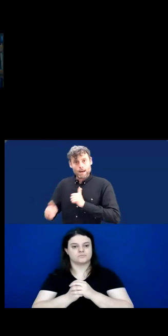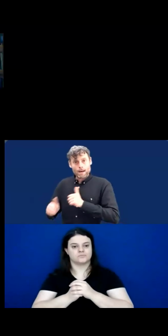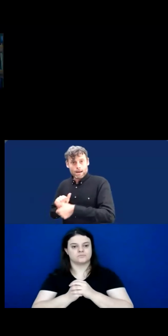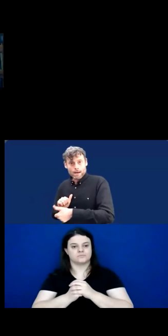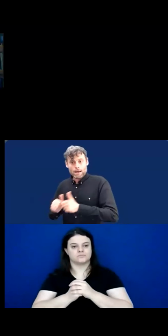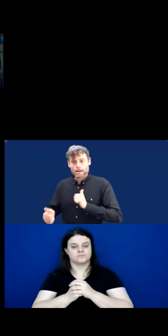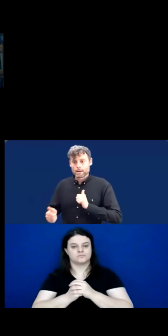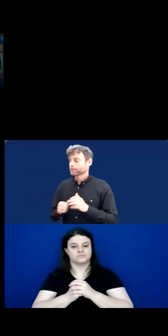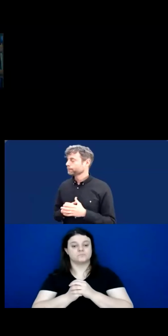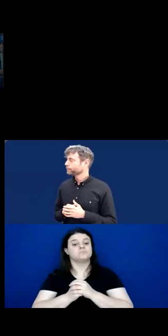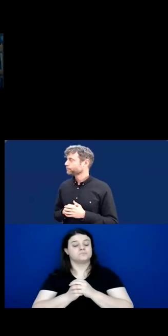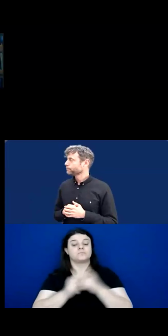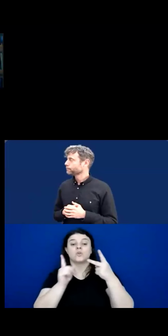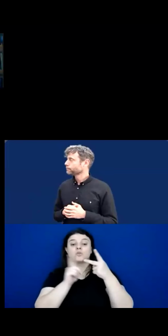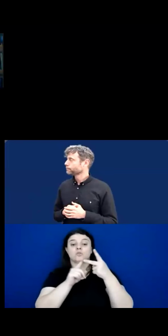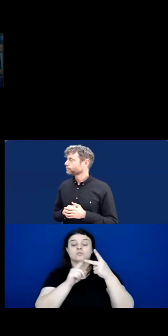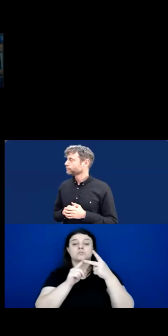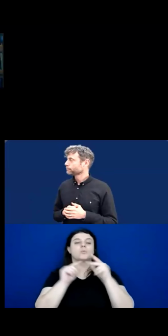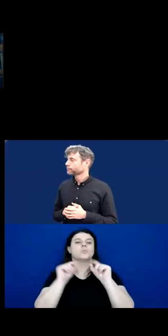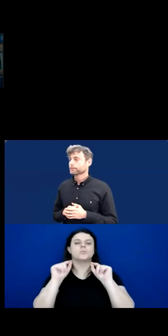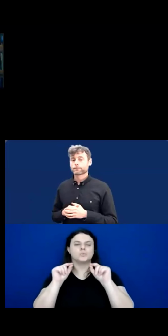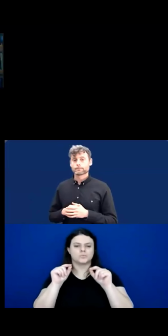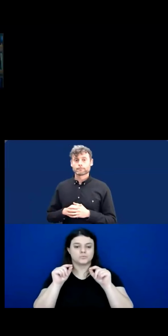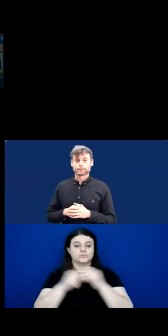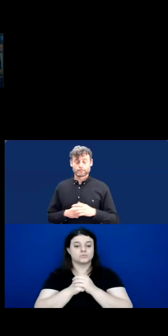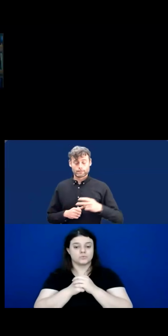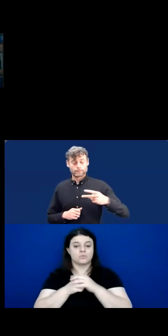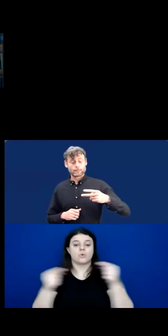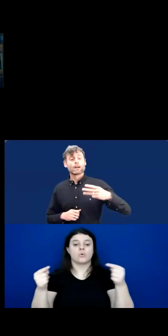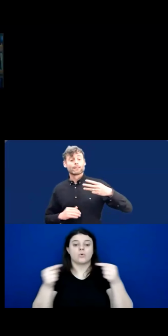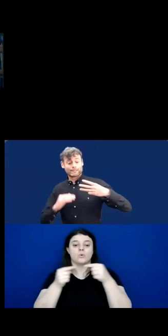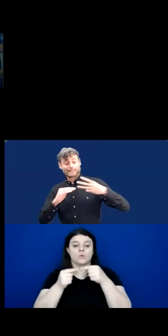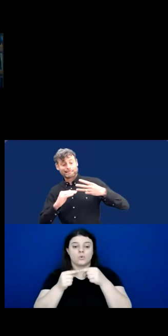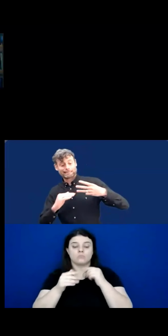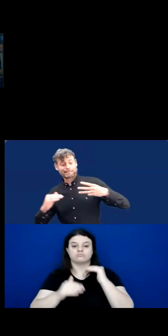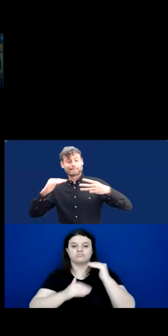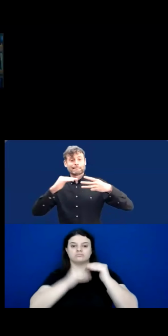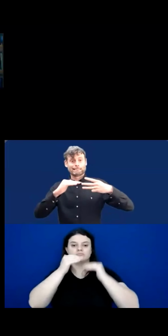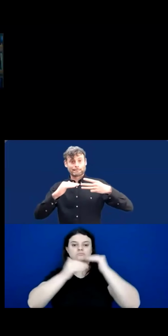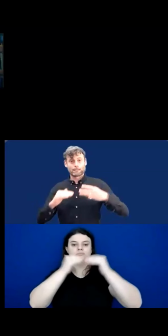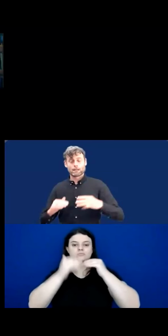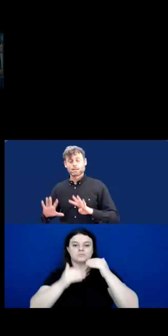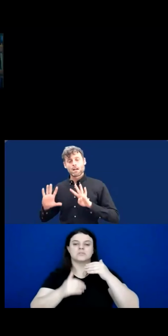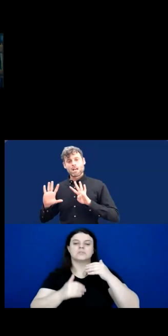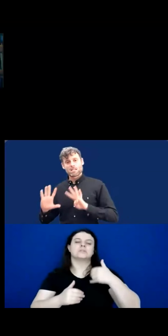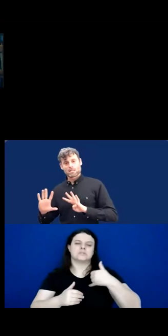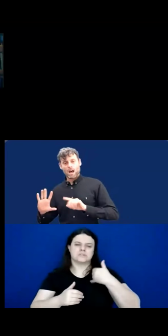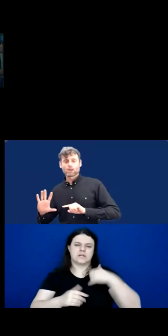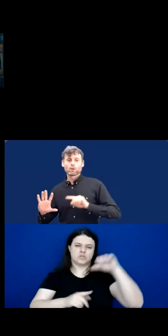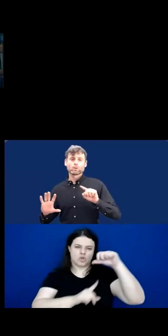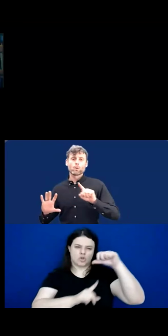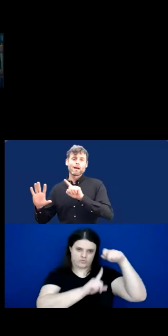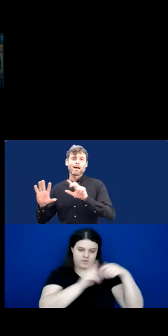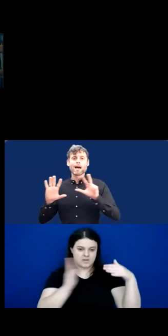On the second layer, which corresponds with typical development between 9 and 18 months,